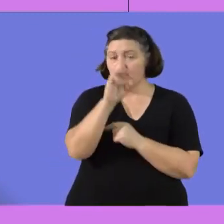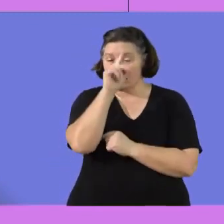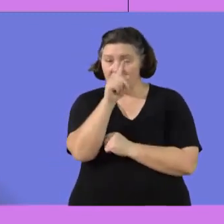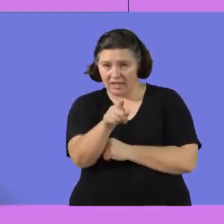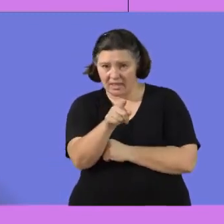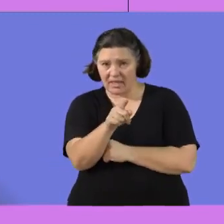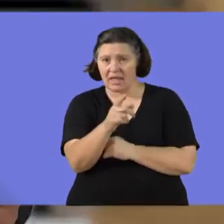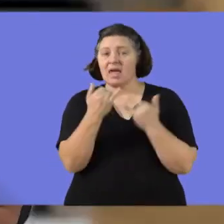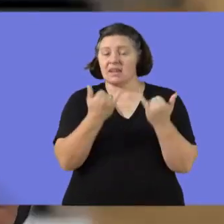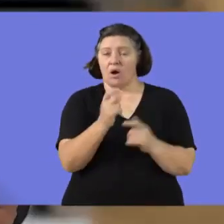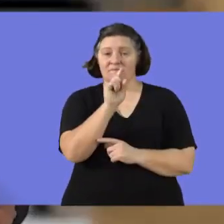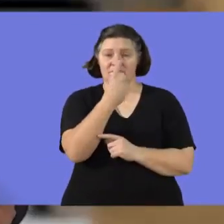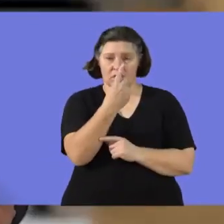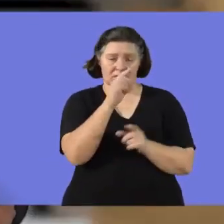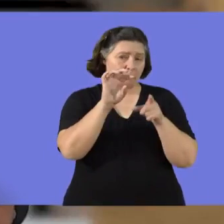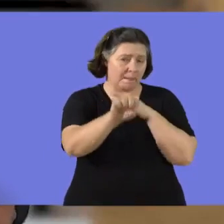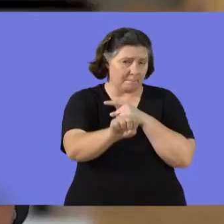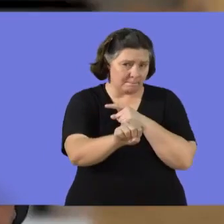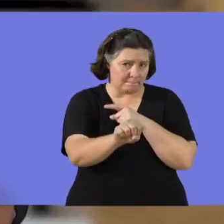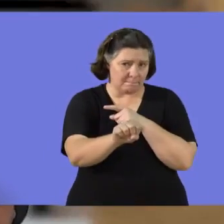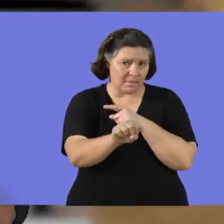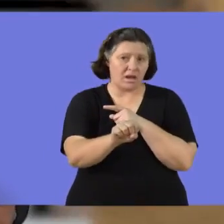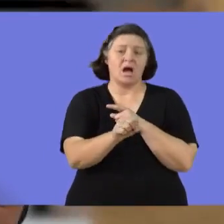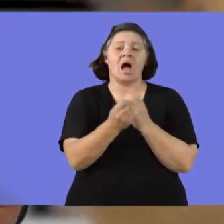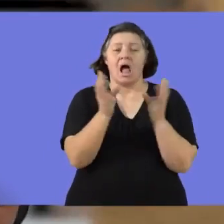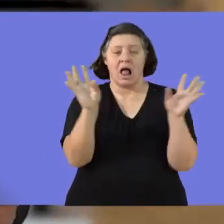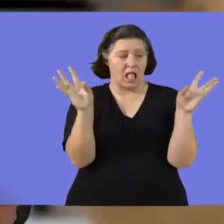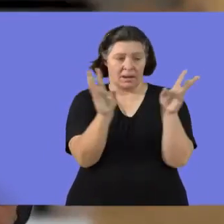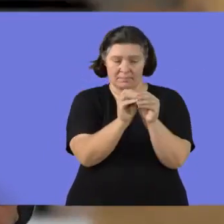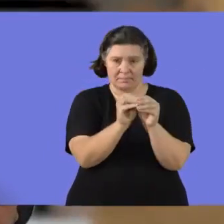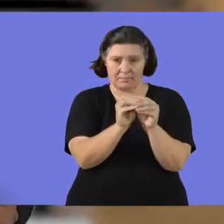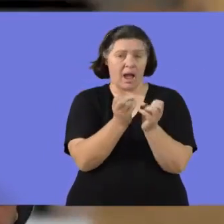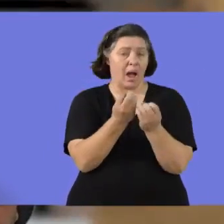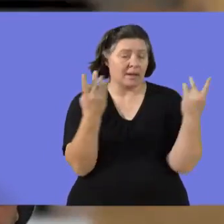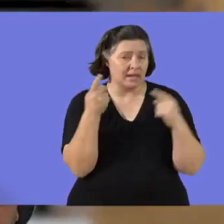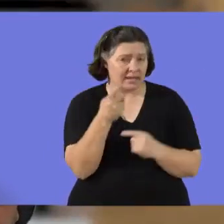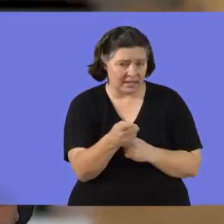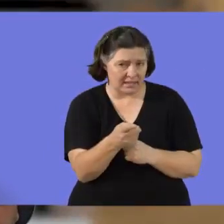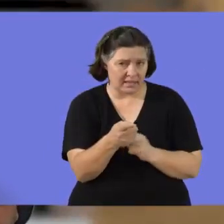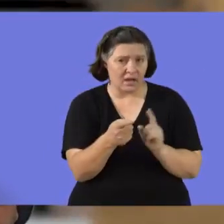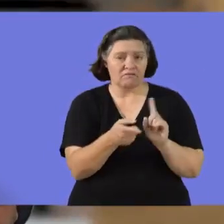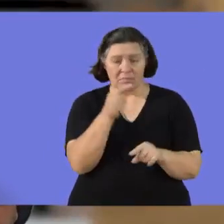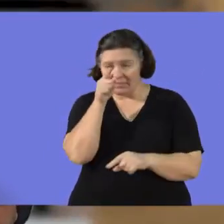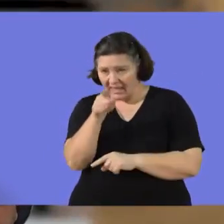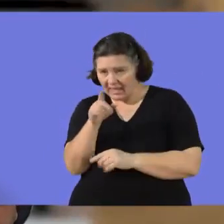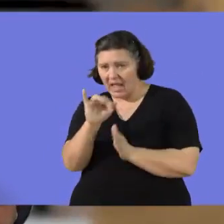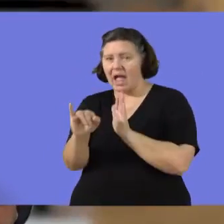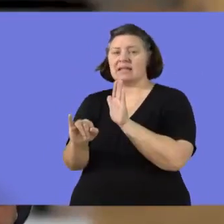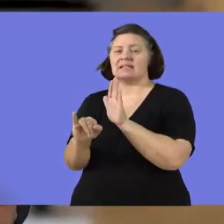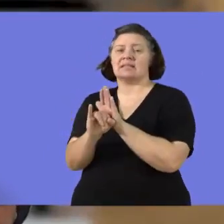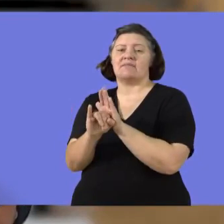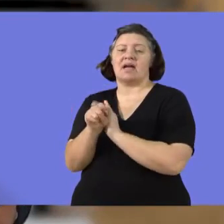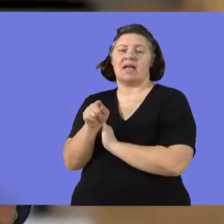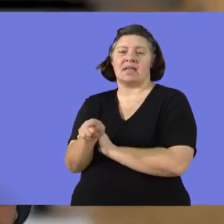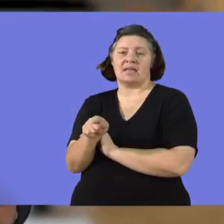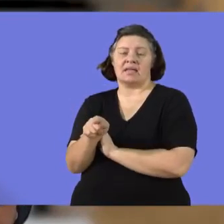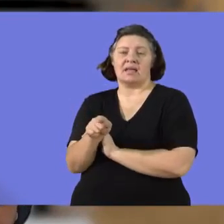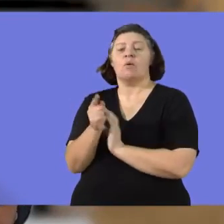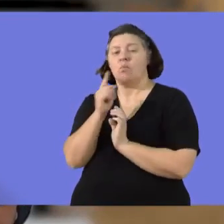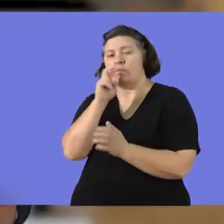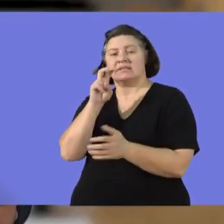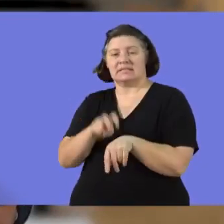ratio, remember, we must first determine the sum of the values in the ratio. And then from there, identify that